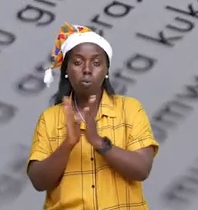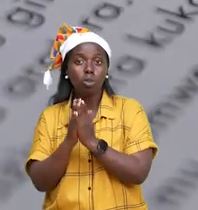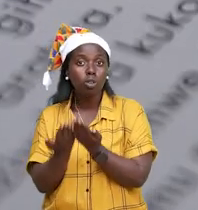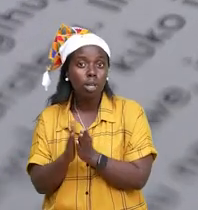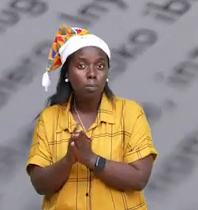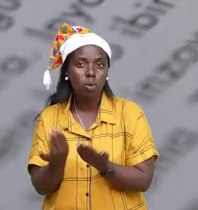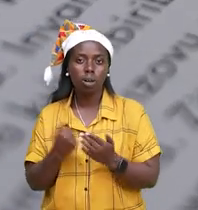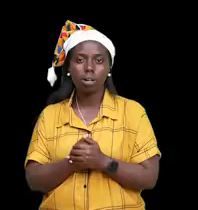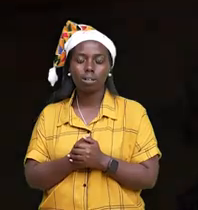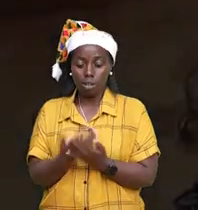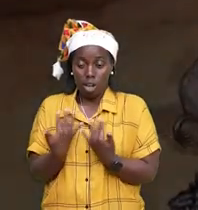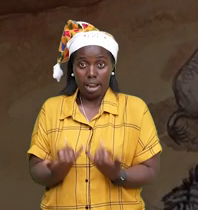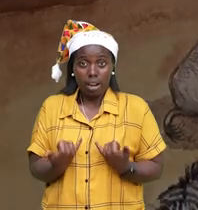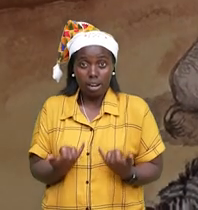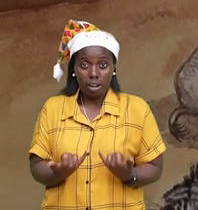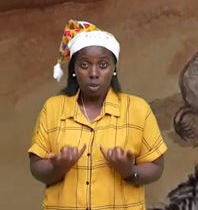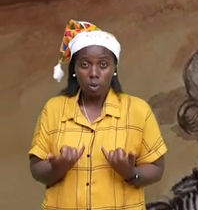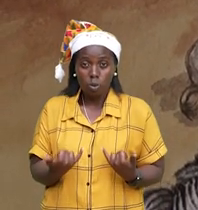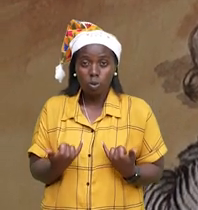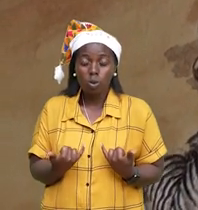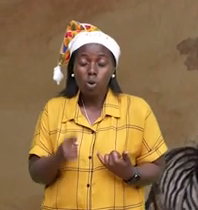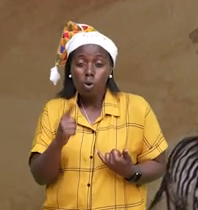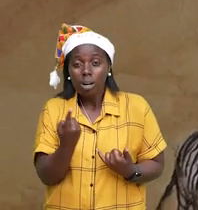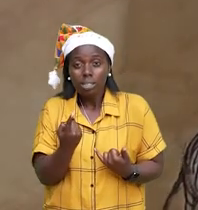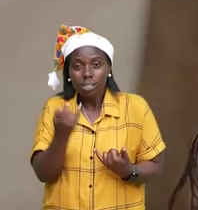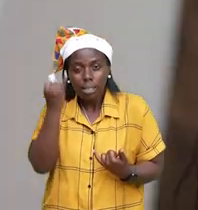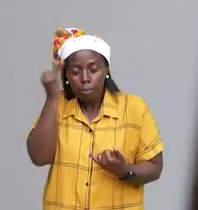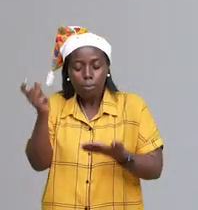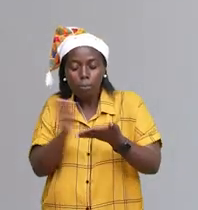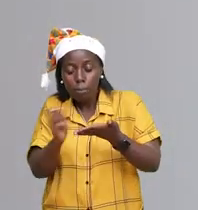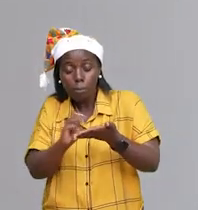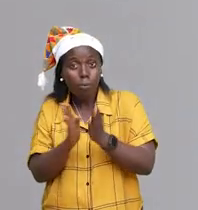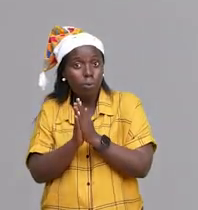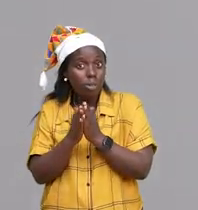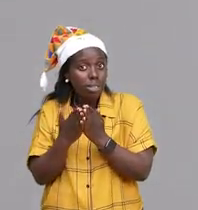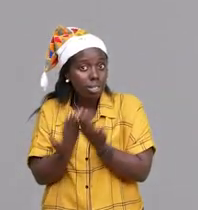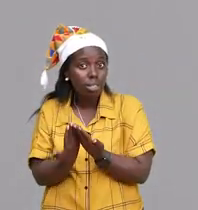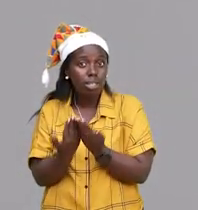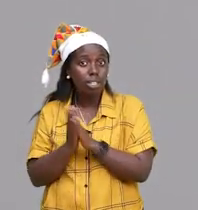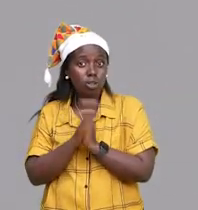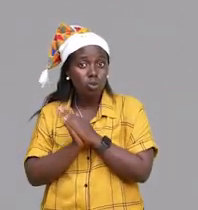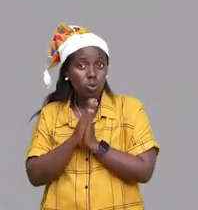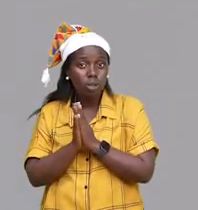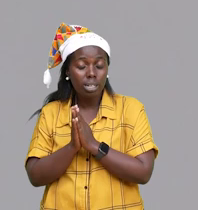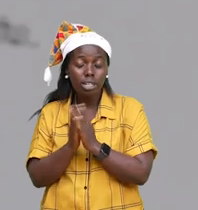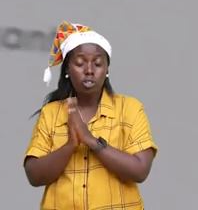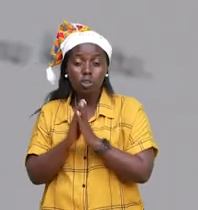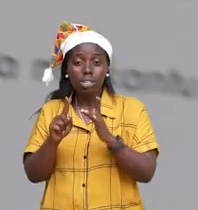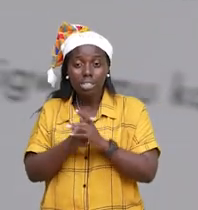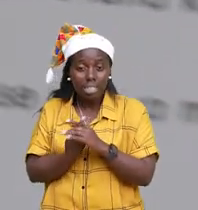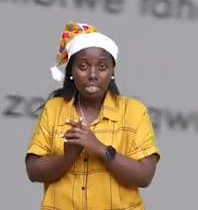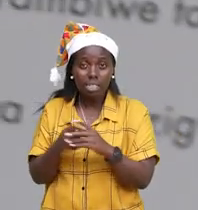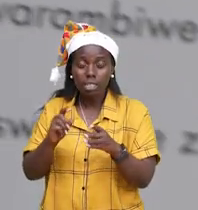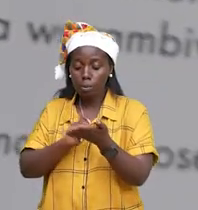book. Now, once the author has written the story sets out on